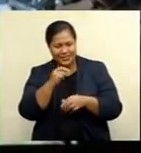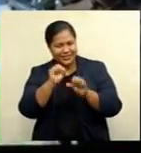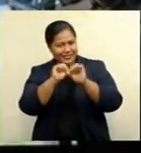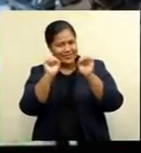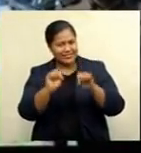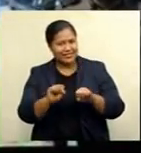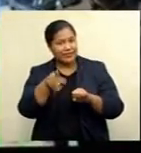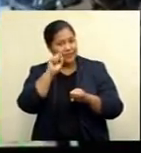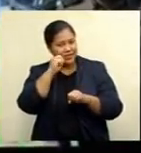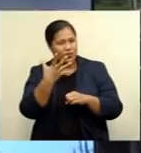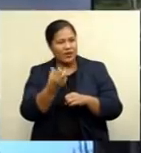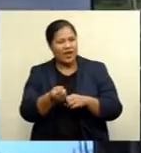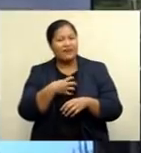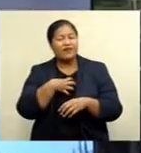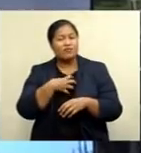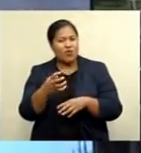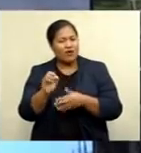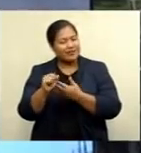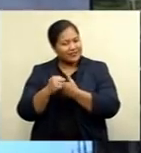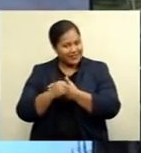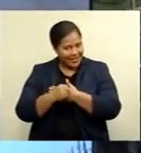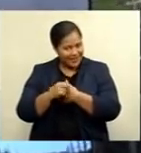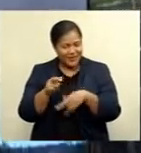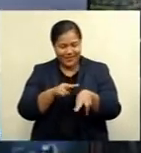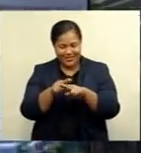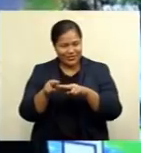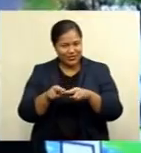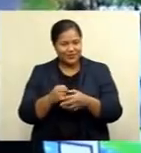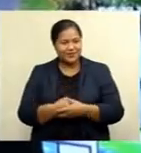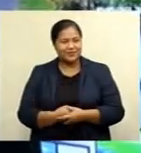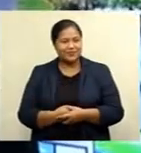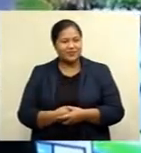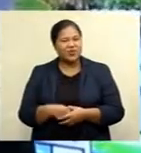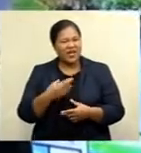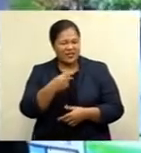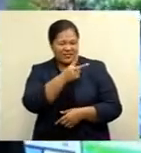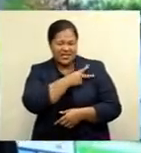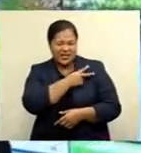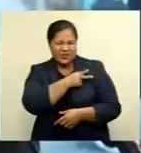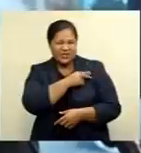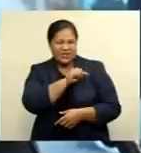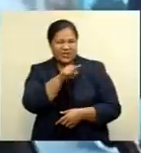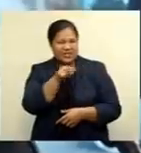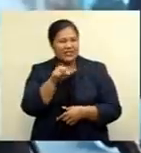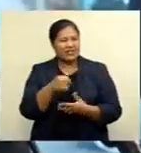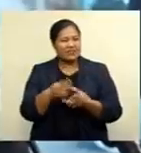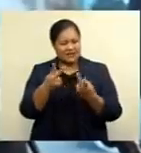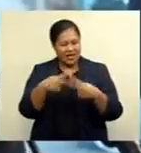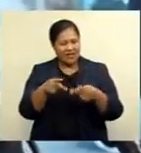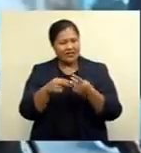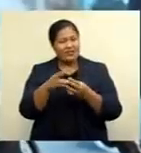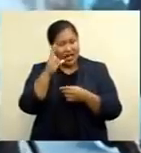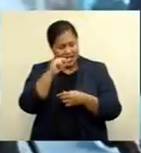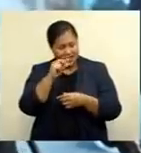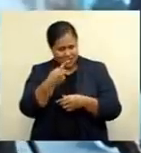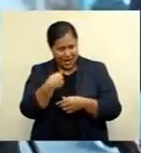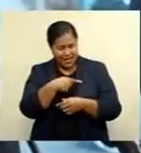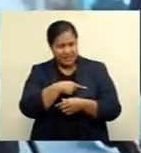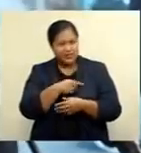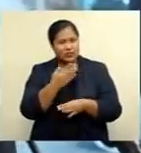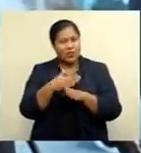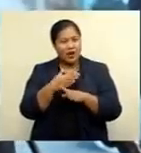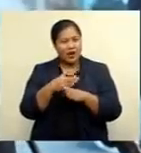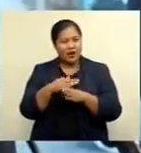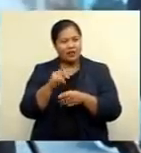will offer a more secure and safer Fiji. Security facility enables and promotes trade,